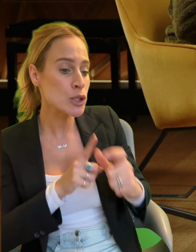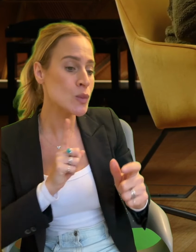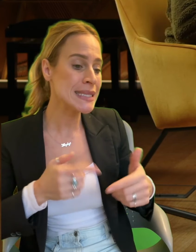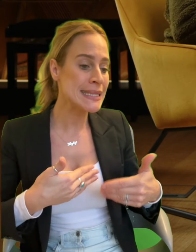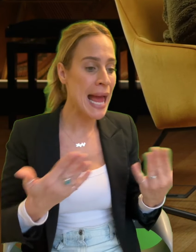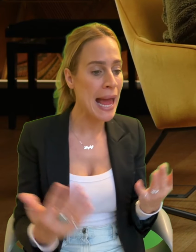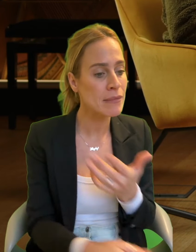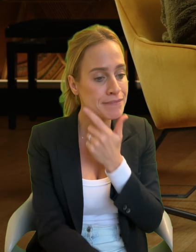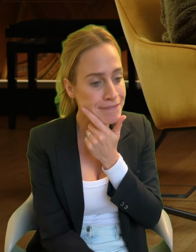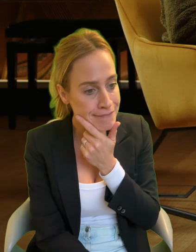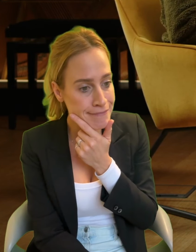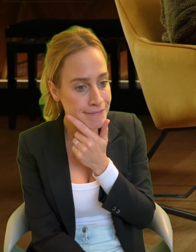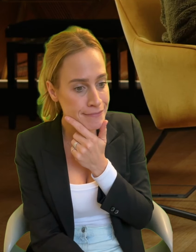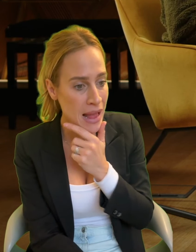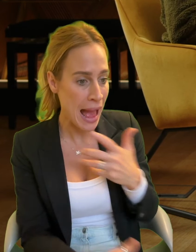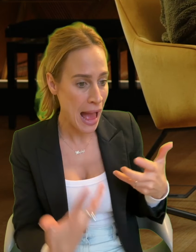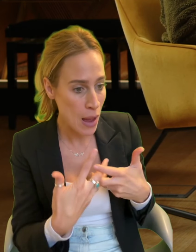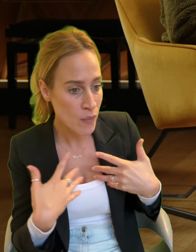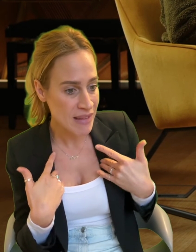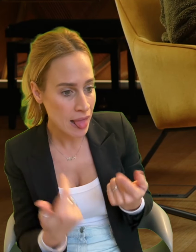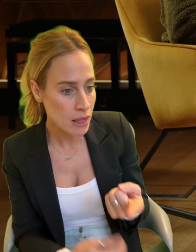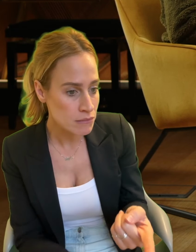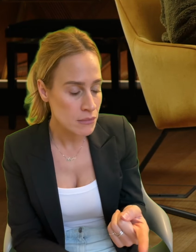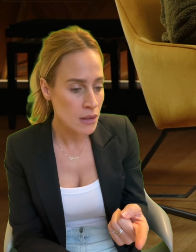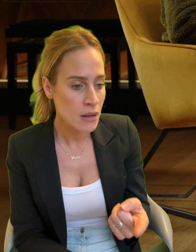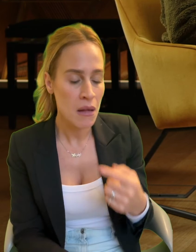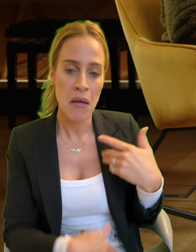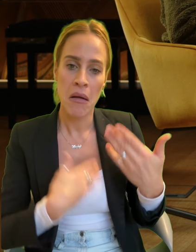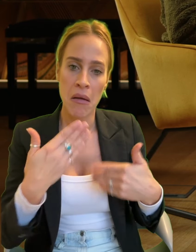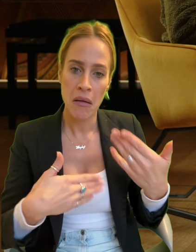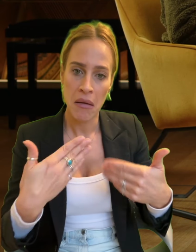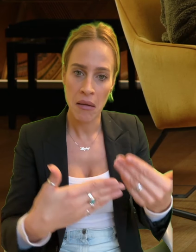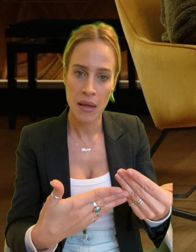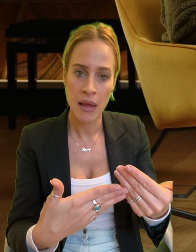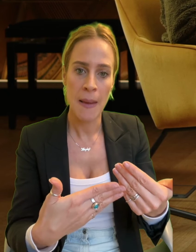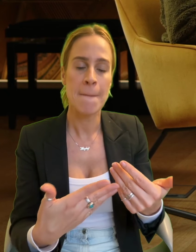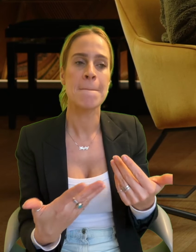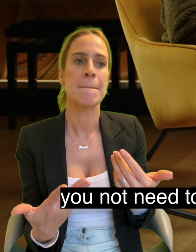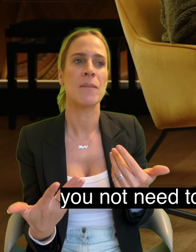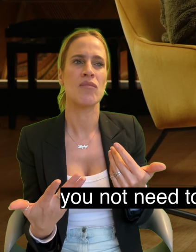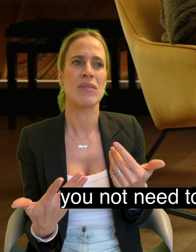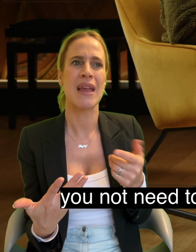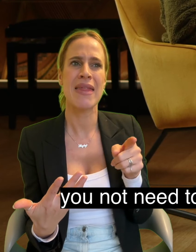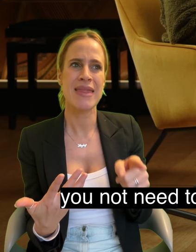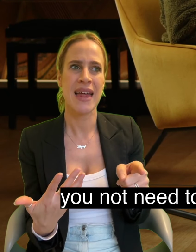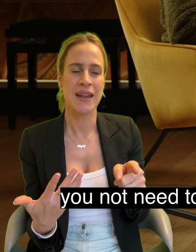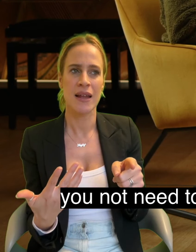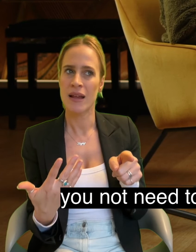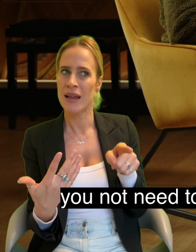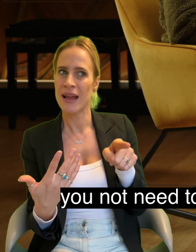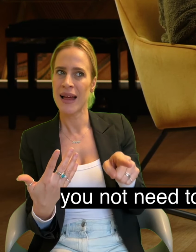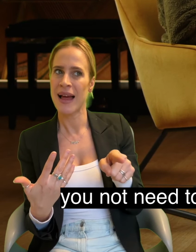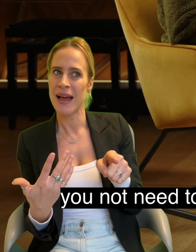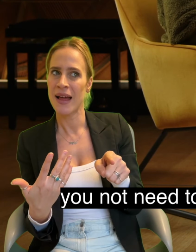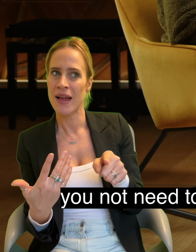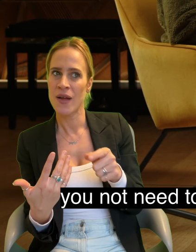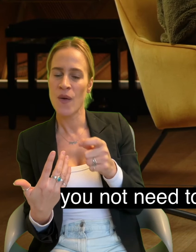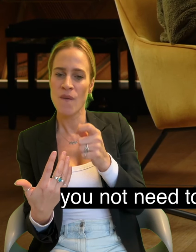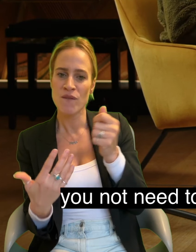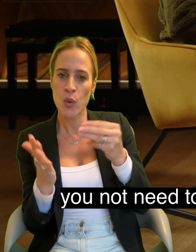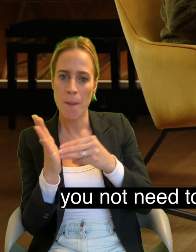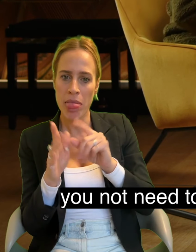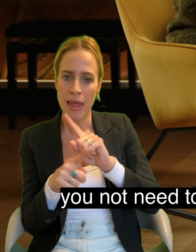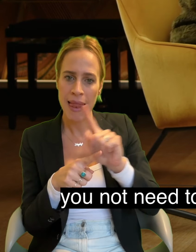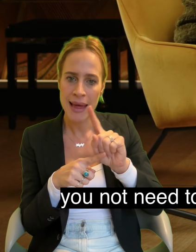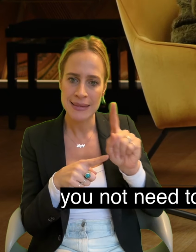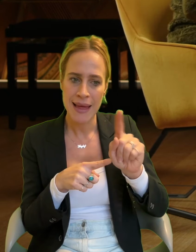today, Hayley? And then after a few months, somebody will go, so do you not need to know what my disability or what my medication is? And I went,